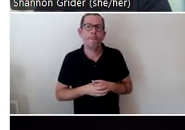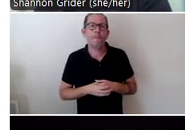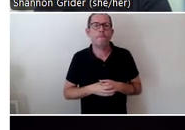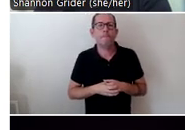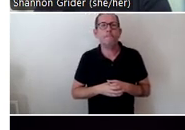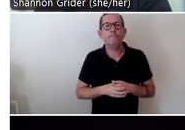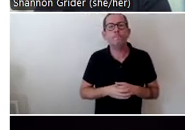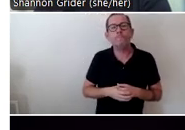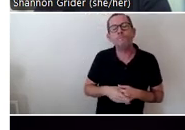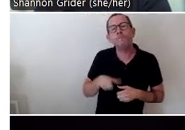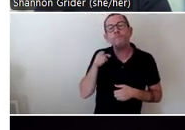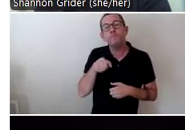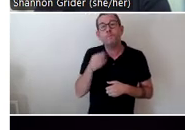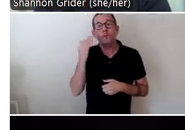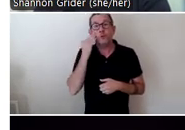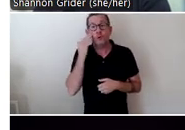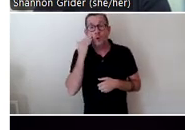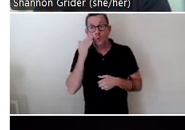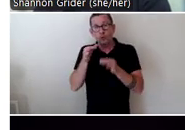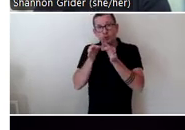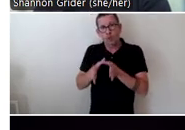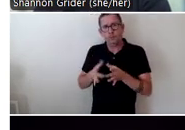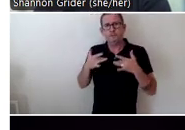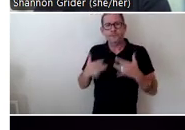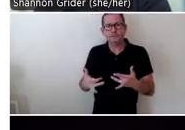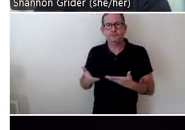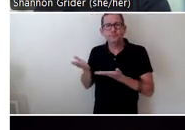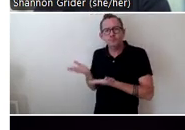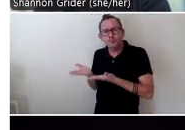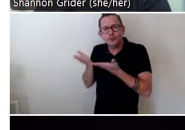an informational type of update.